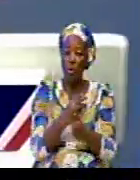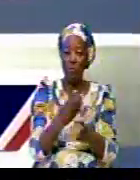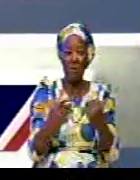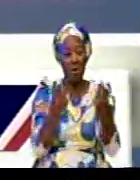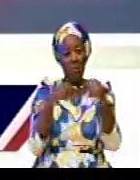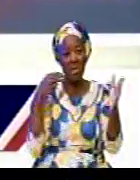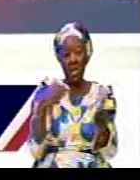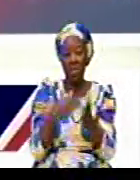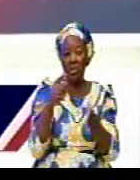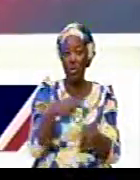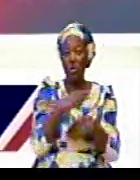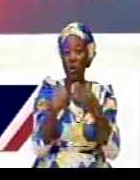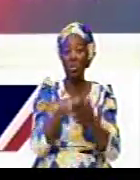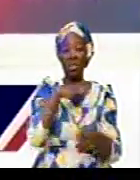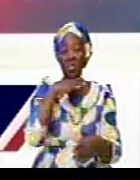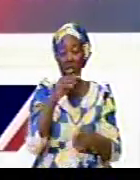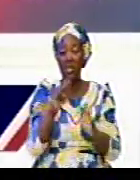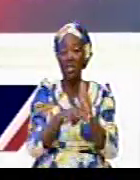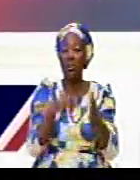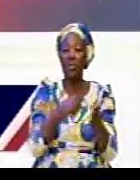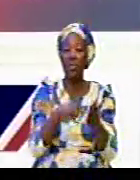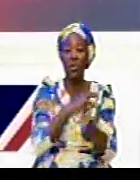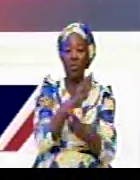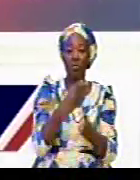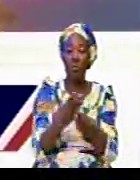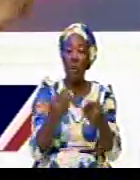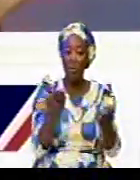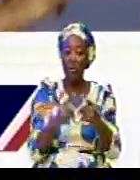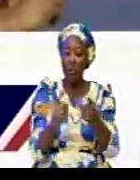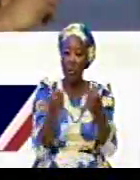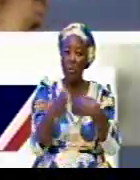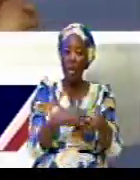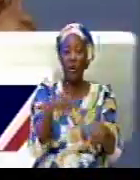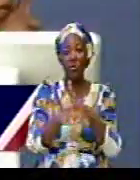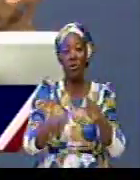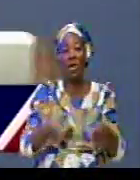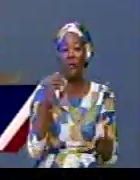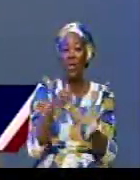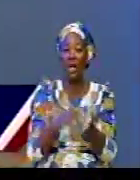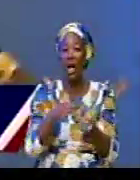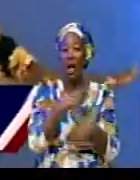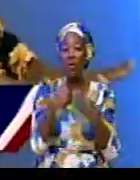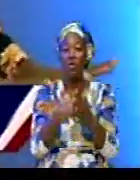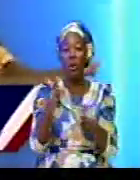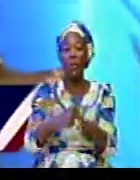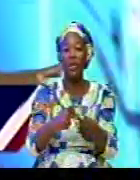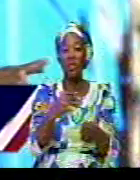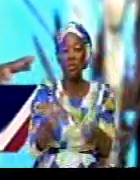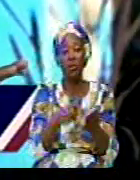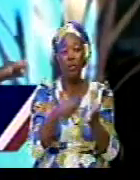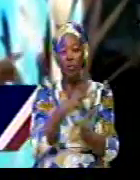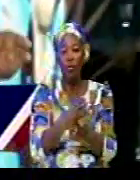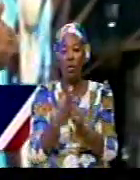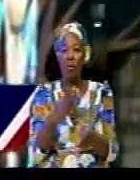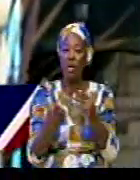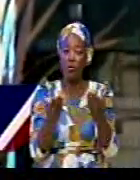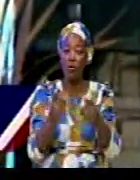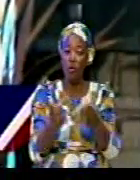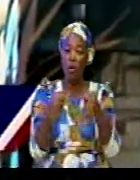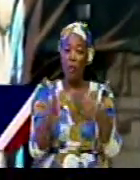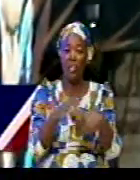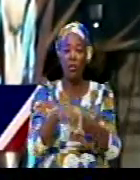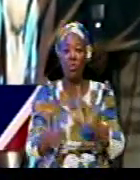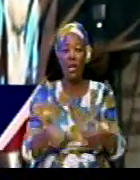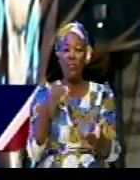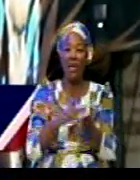tense. The world might come against you. All the pollutions of the world might want to come into your life again, and all